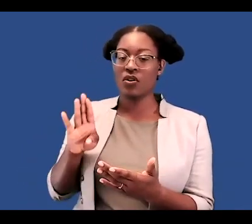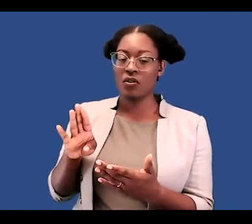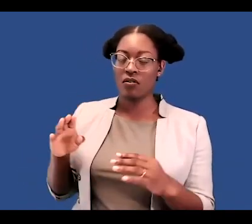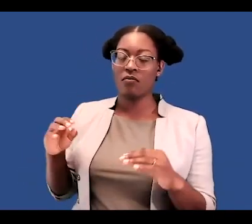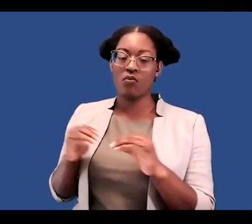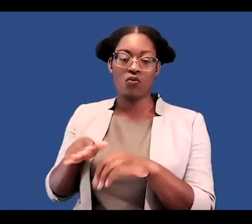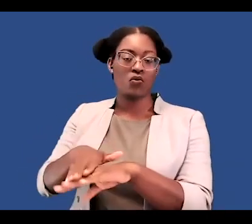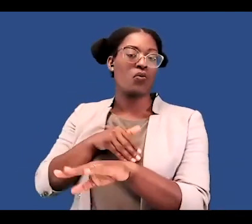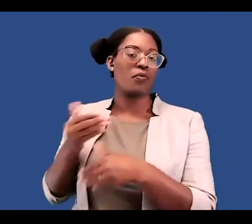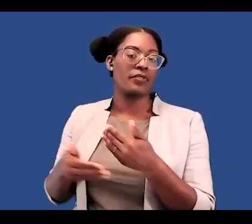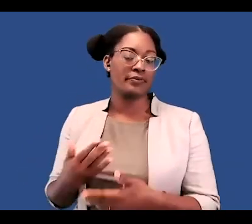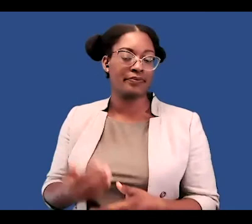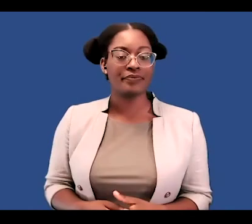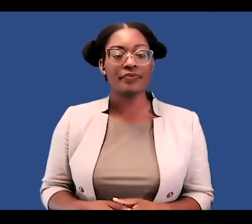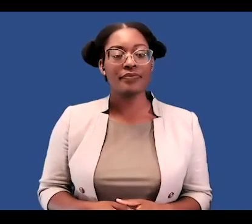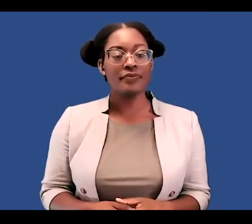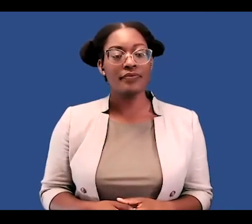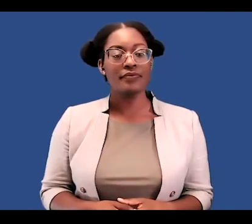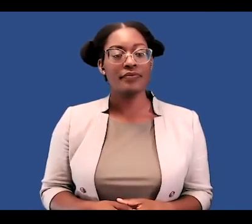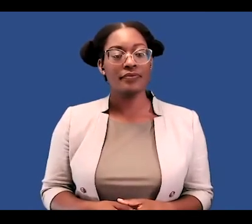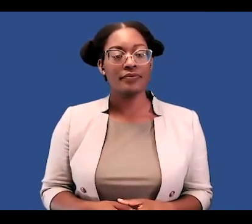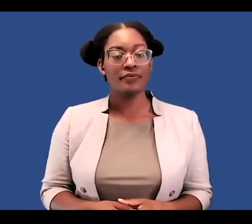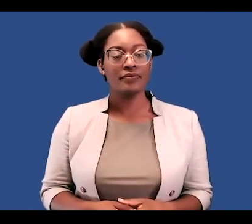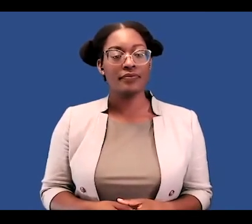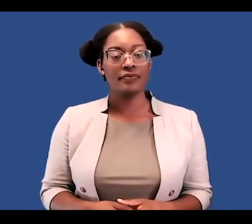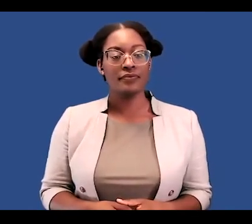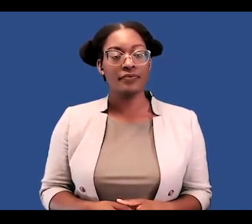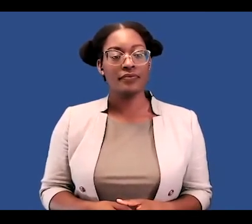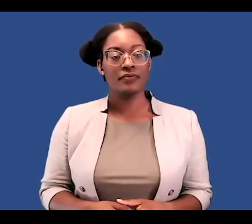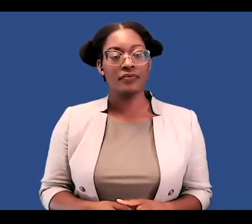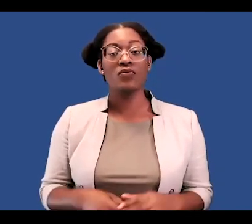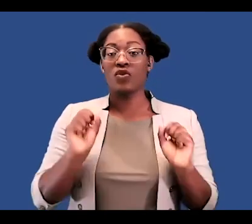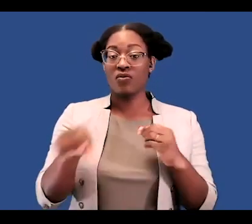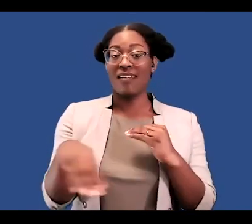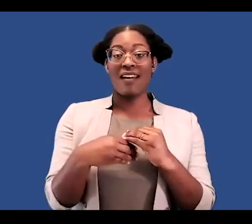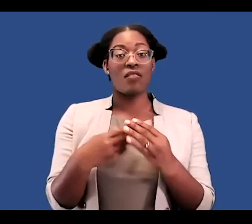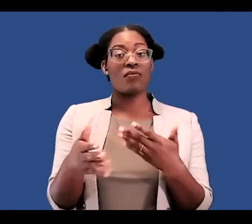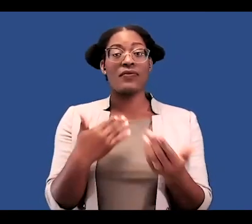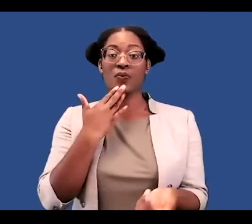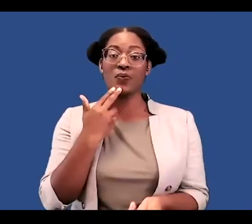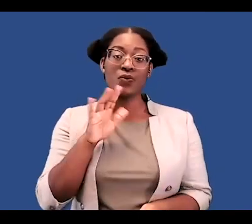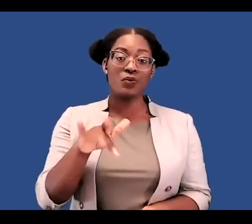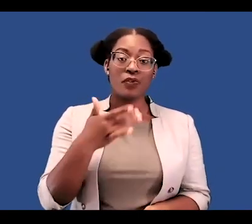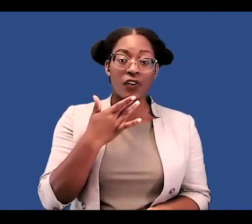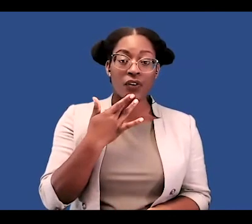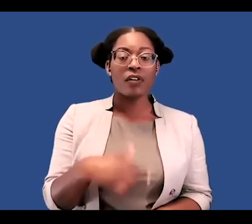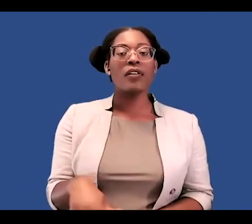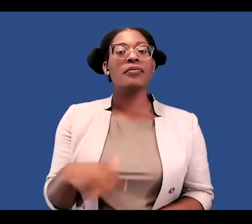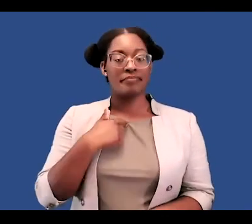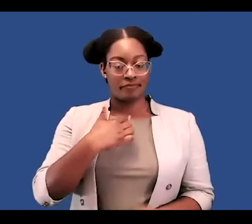about 4 minutes, and from there, then I'll add whatever sweetener you like. I like local honey, so if this is from a